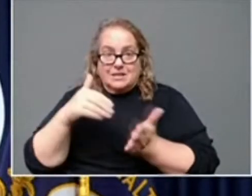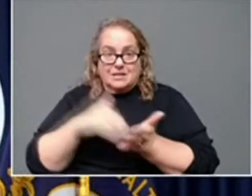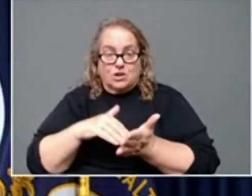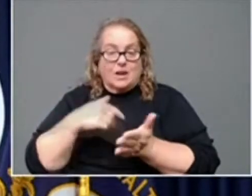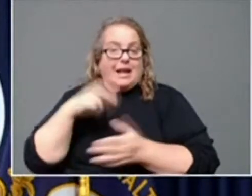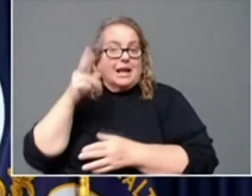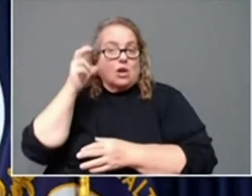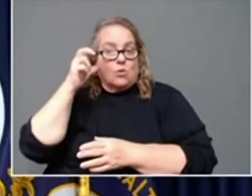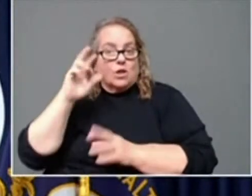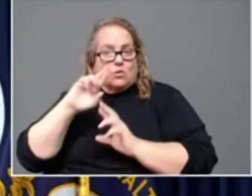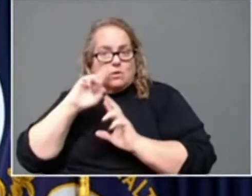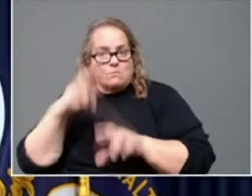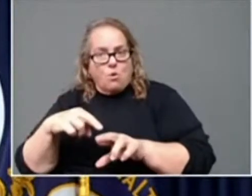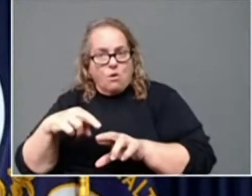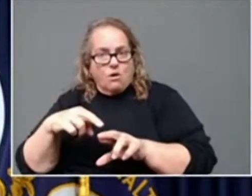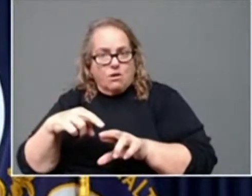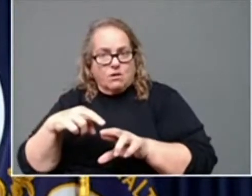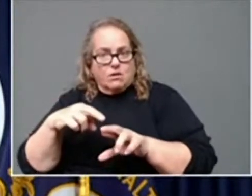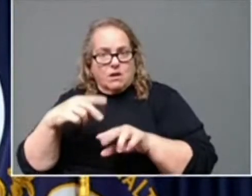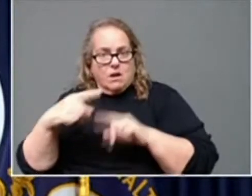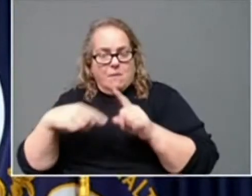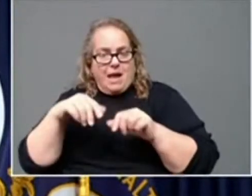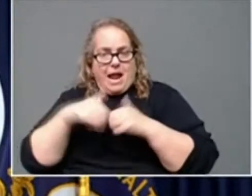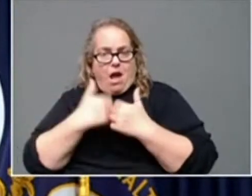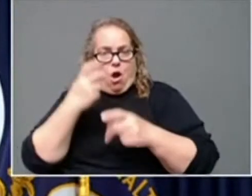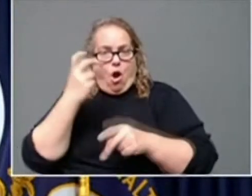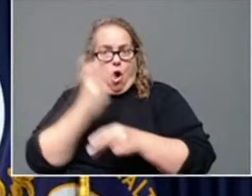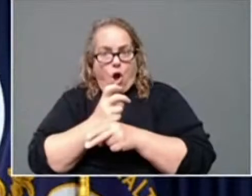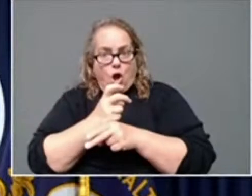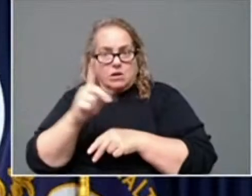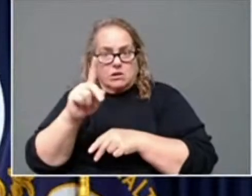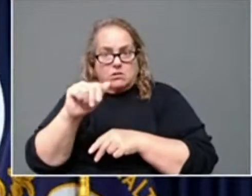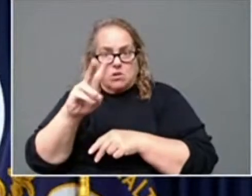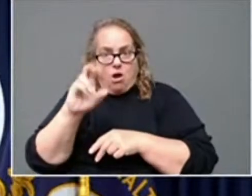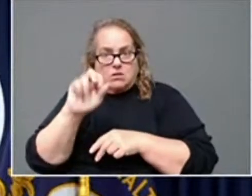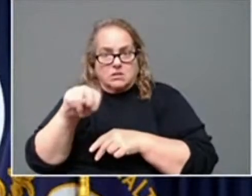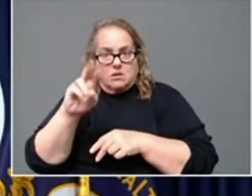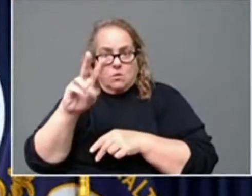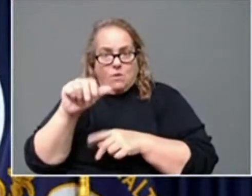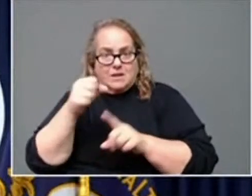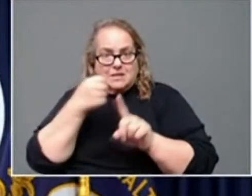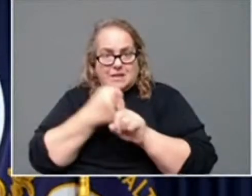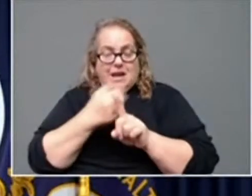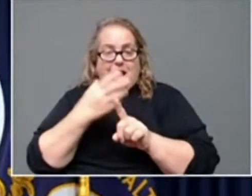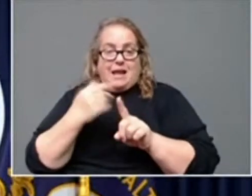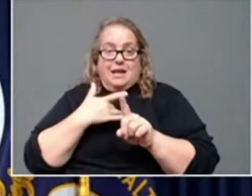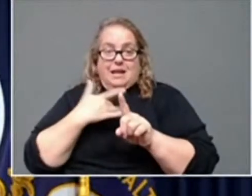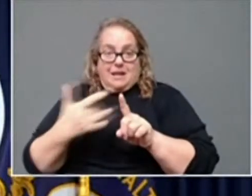in about how hard Dawson was hit and the likely dead.